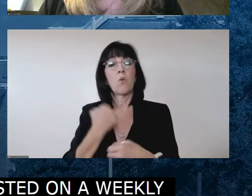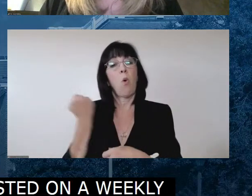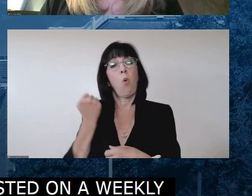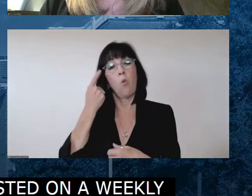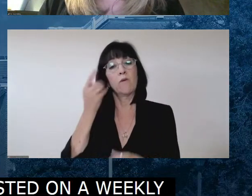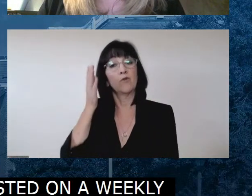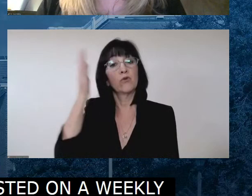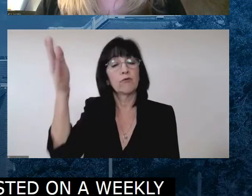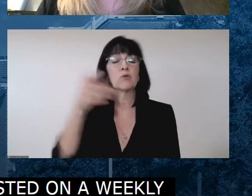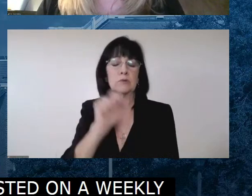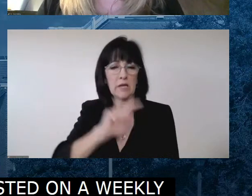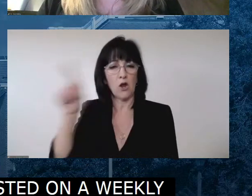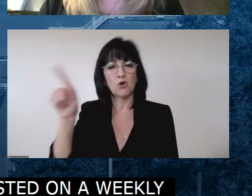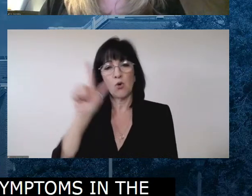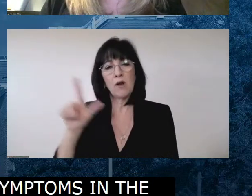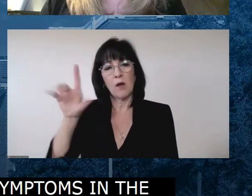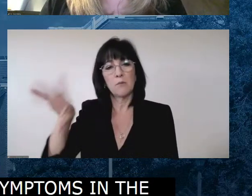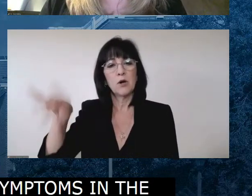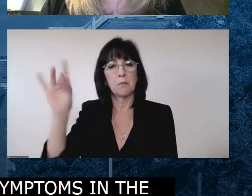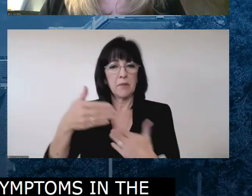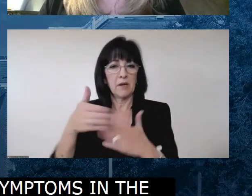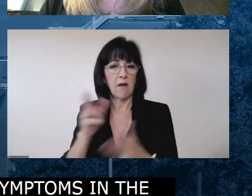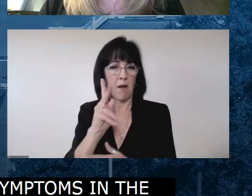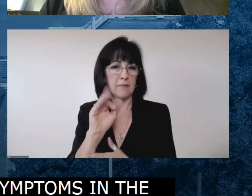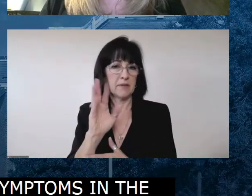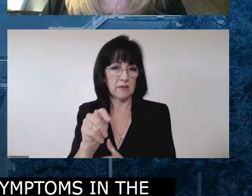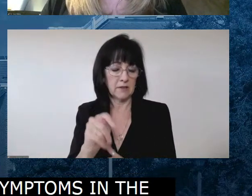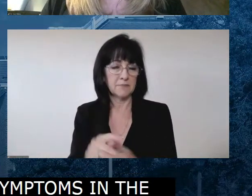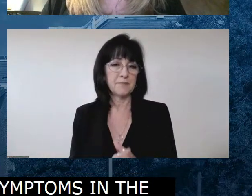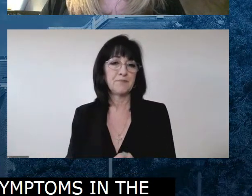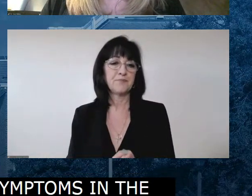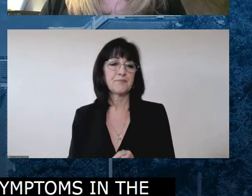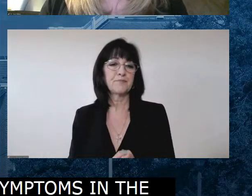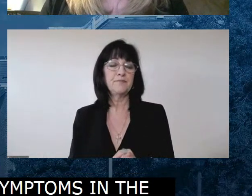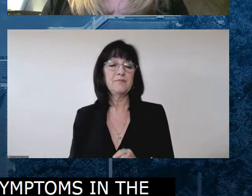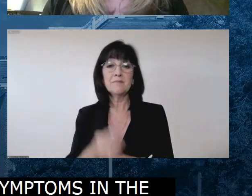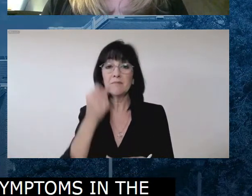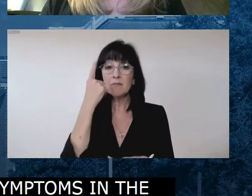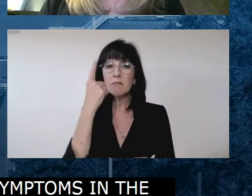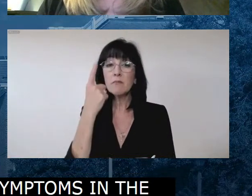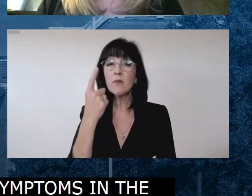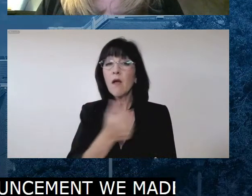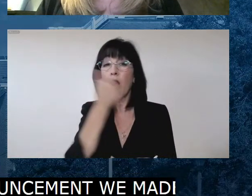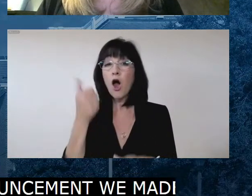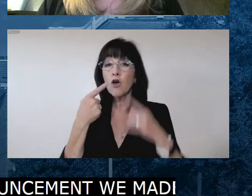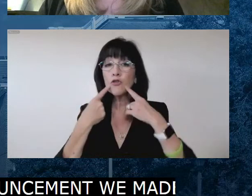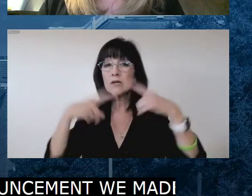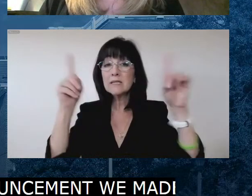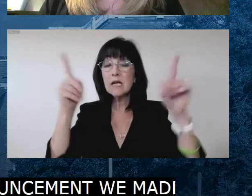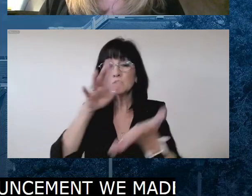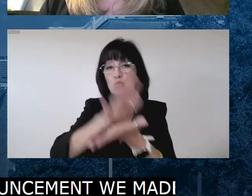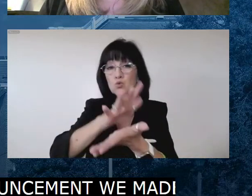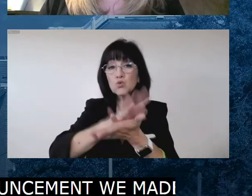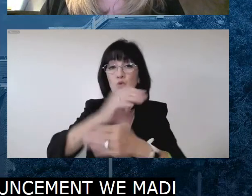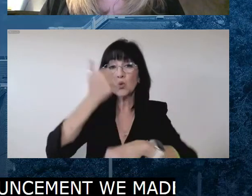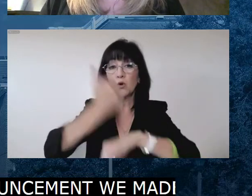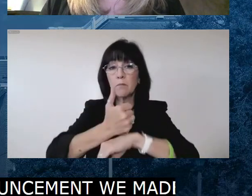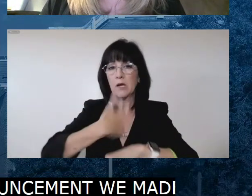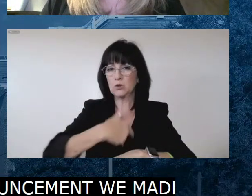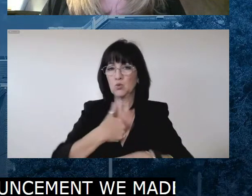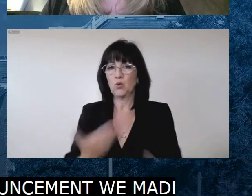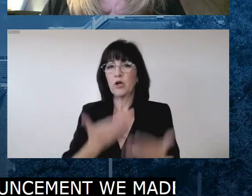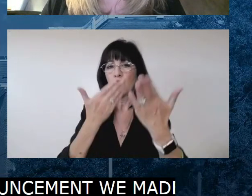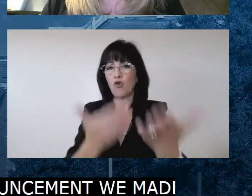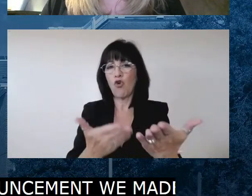an announcement we made a couple of weeks ago around school-based testing, where we're offering free rapid antigen testing